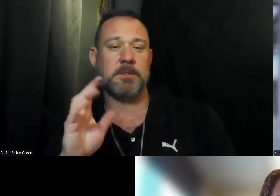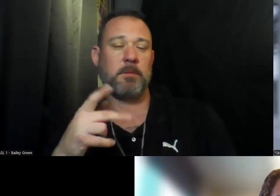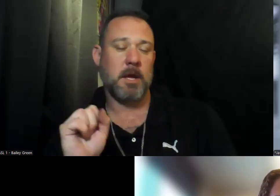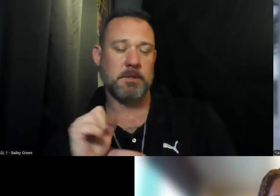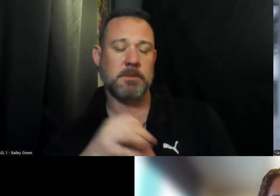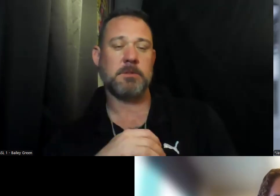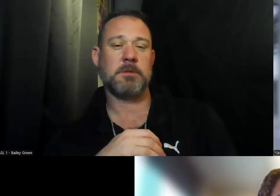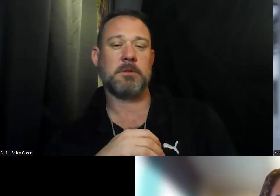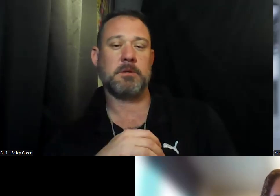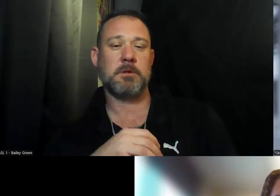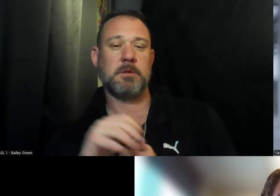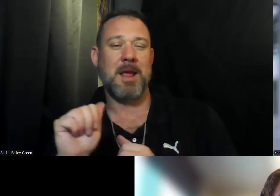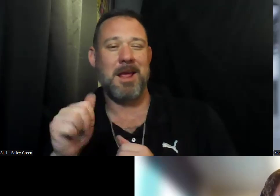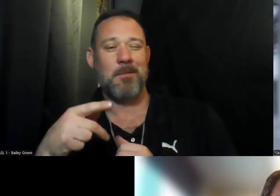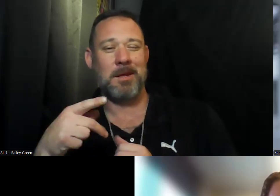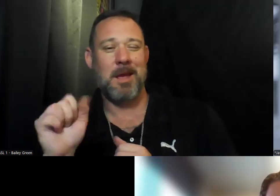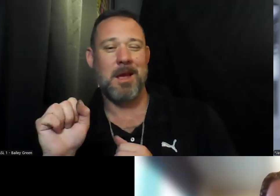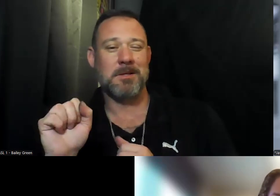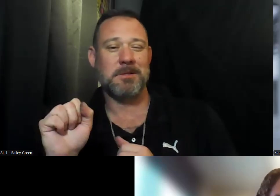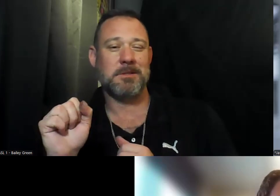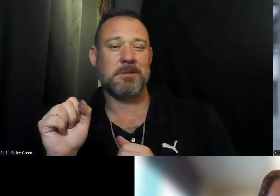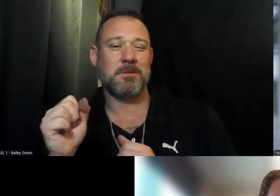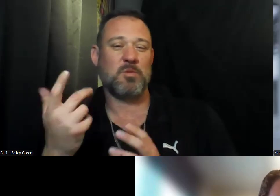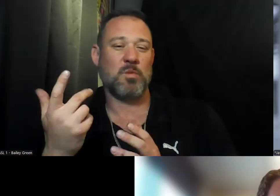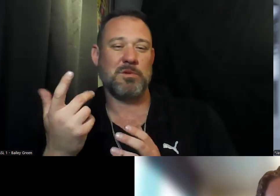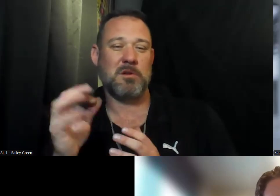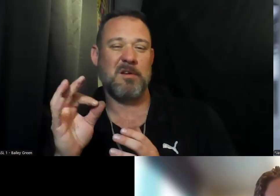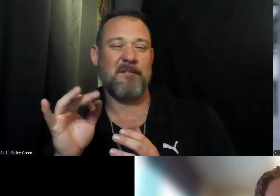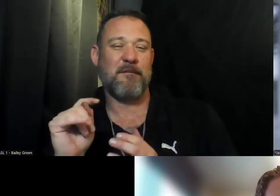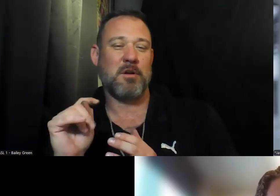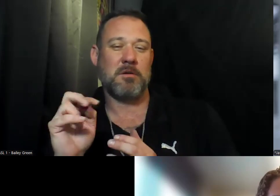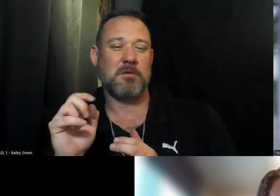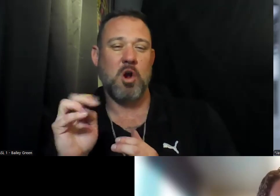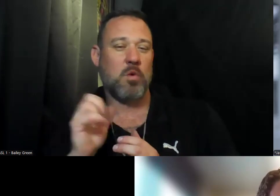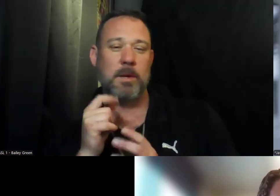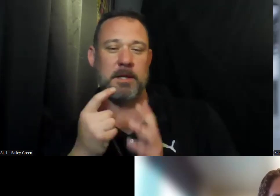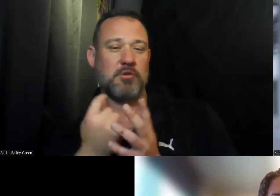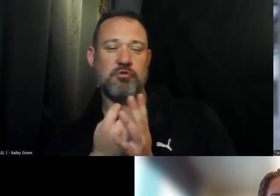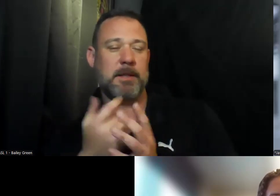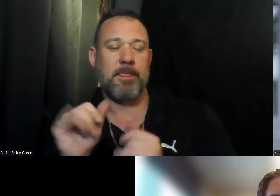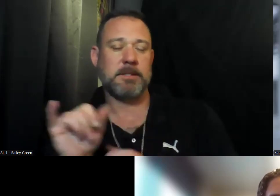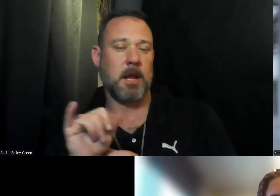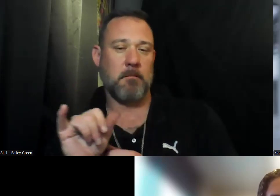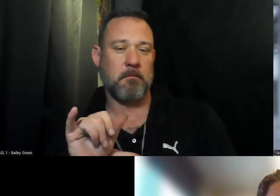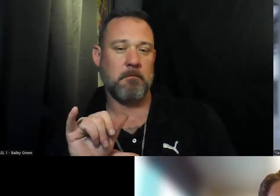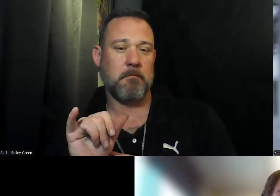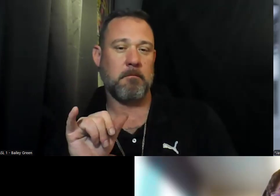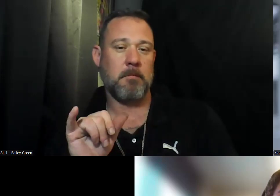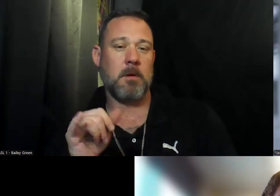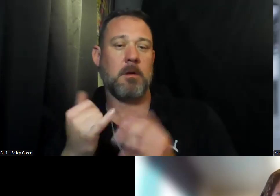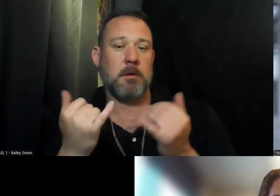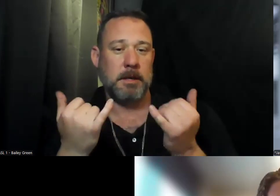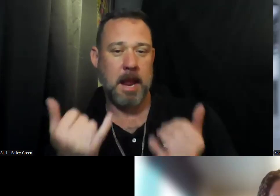CPS. APS was just like a footnote. Like we didn't treat it the same.